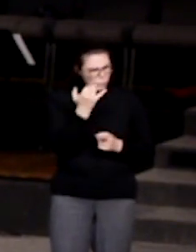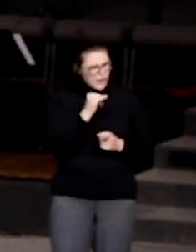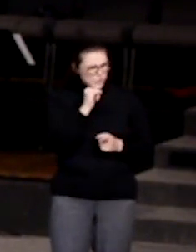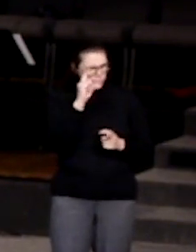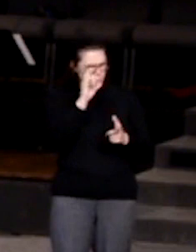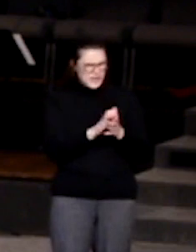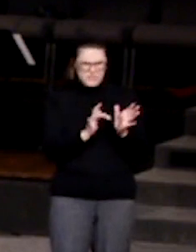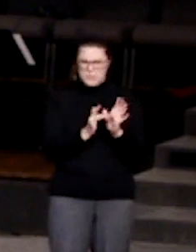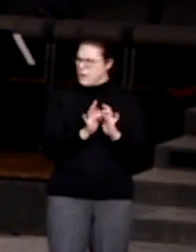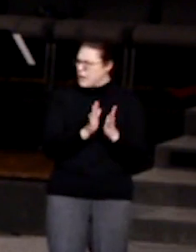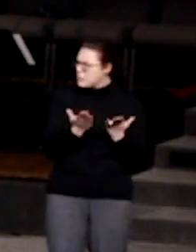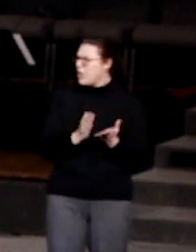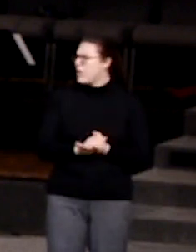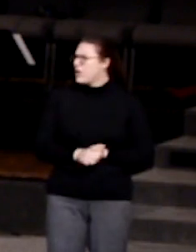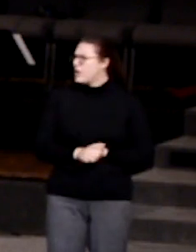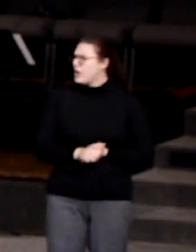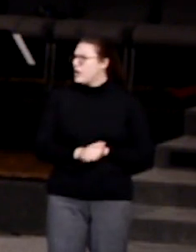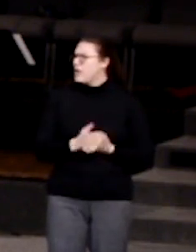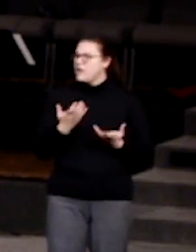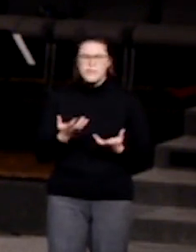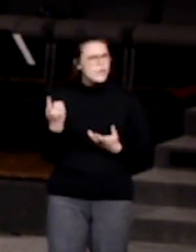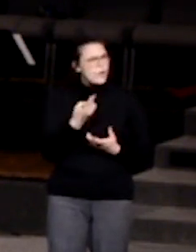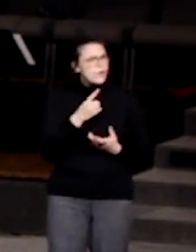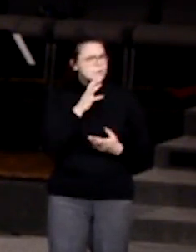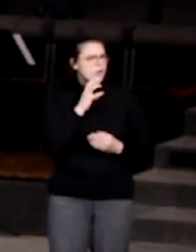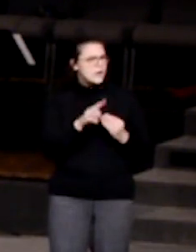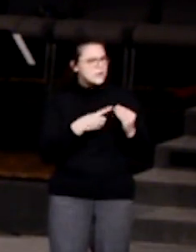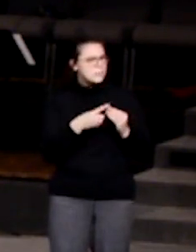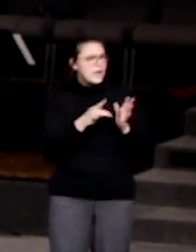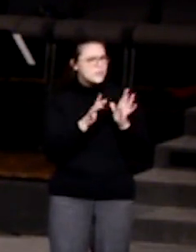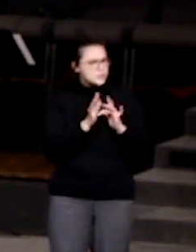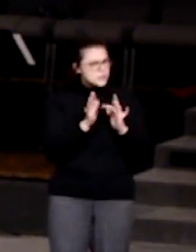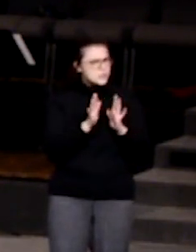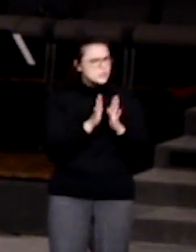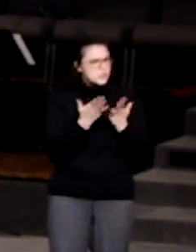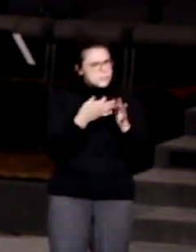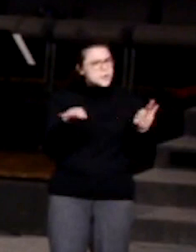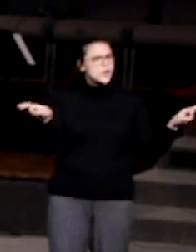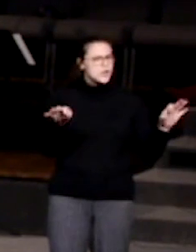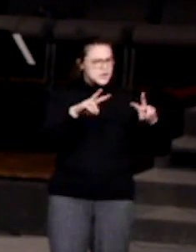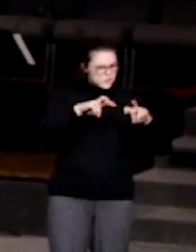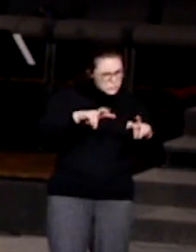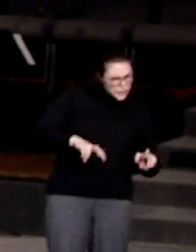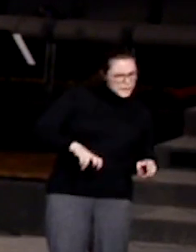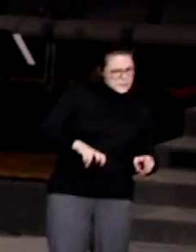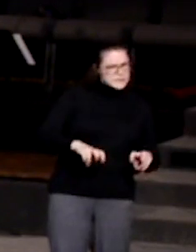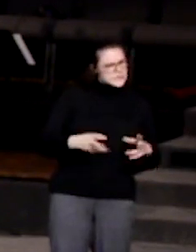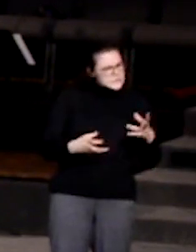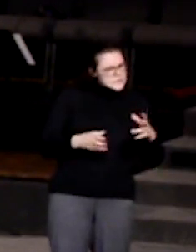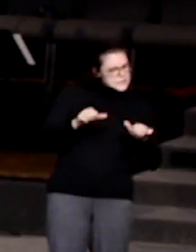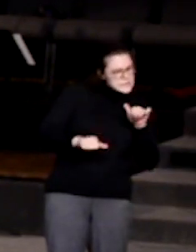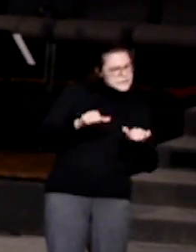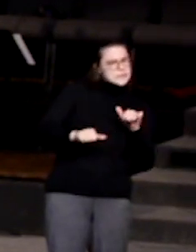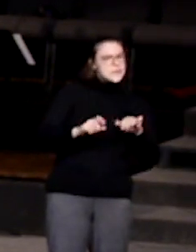Bible? Skeptics have always talked about Scripture, and they scrutinize it, and they don't believe it. And yet there are